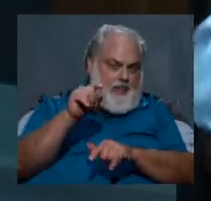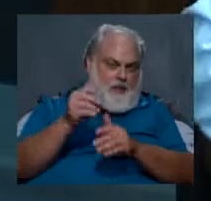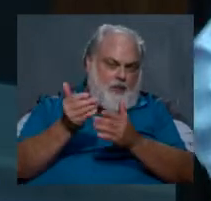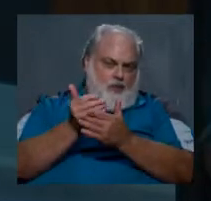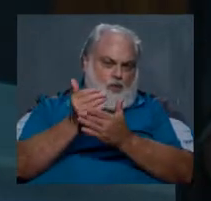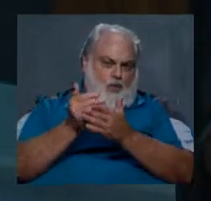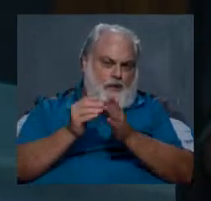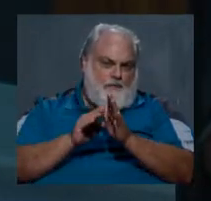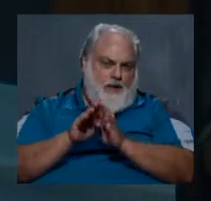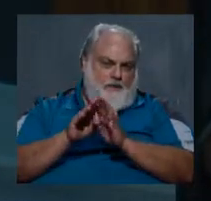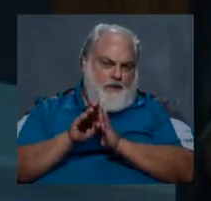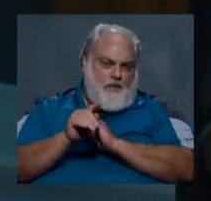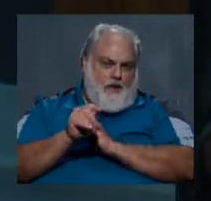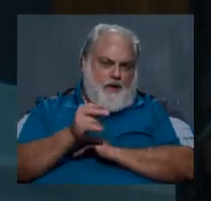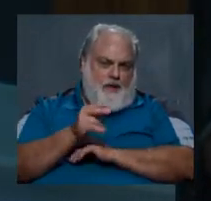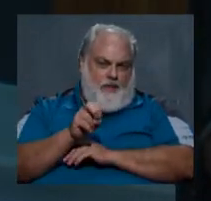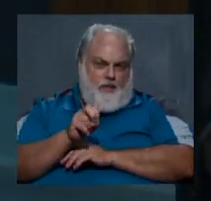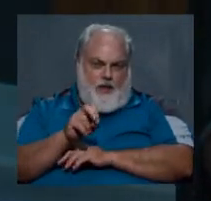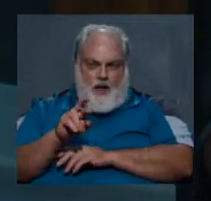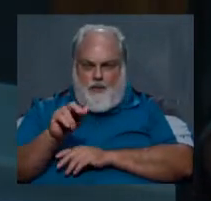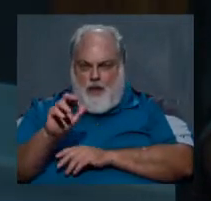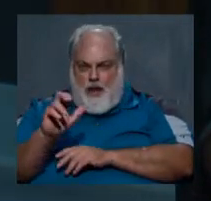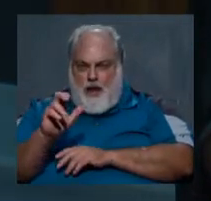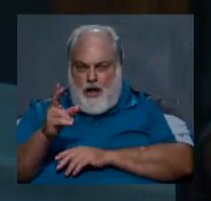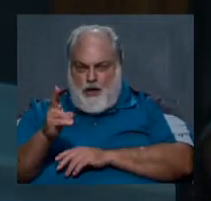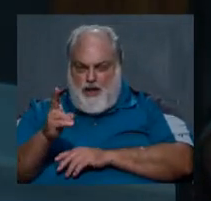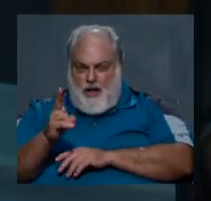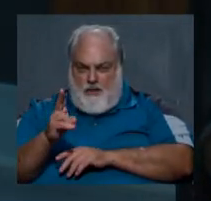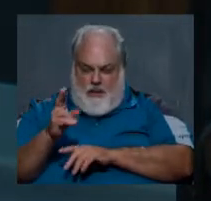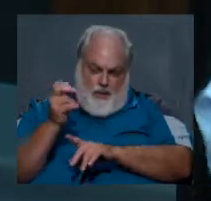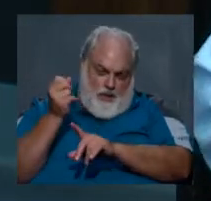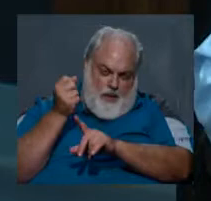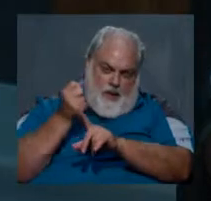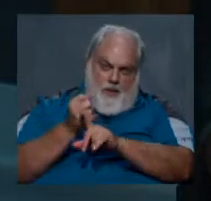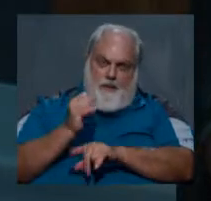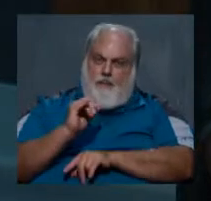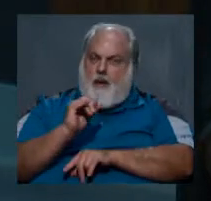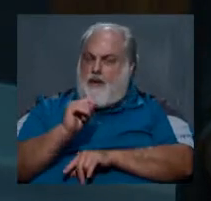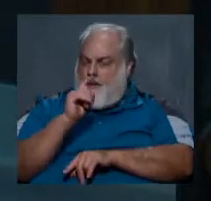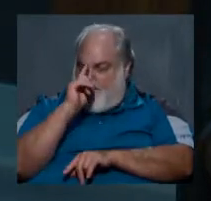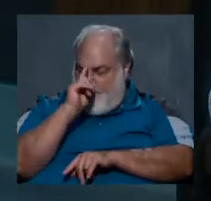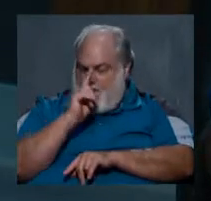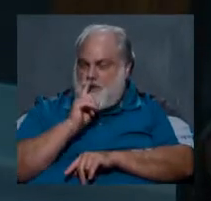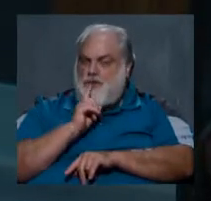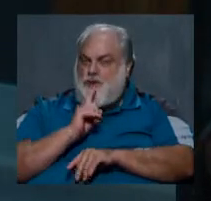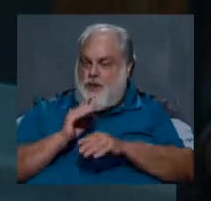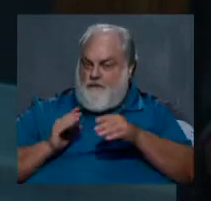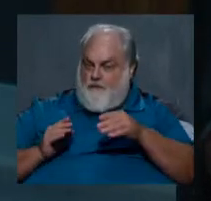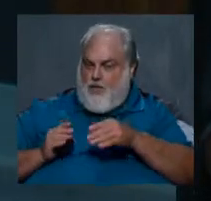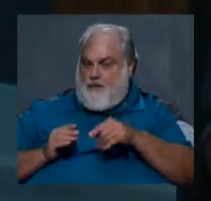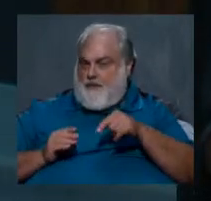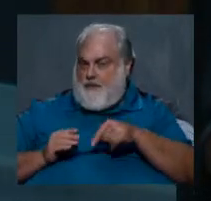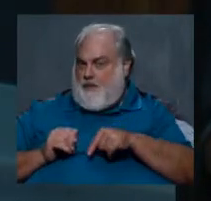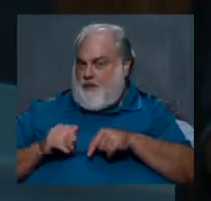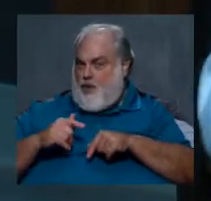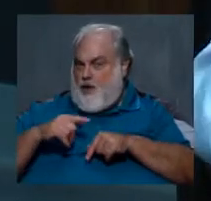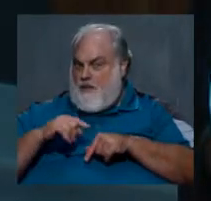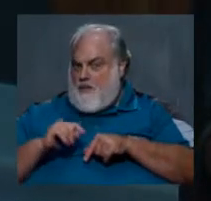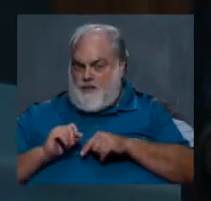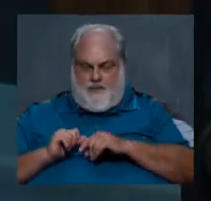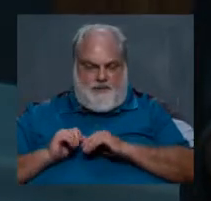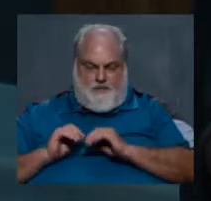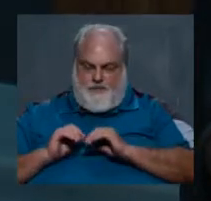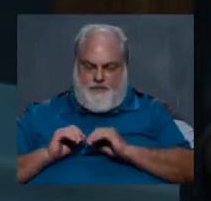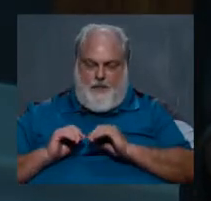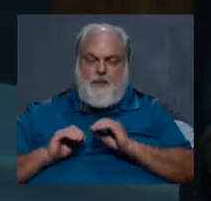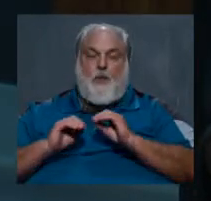new development is coming to the ranch. And so I think that, the focus is not what this is going to do. It's more of what's going